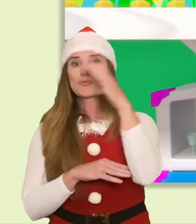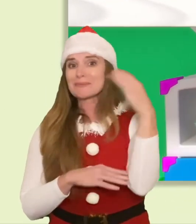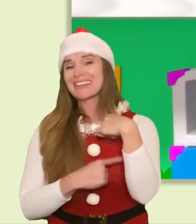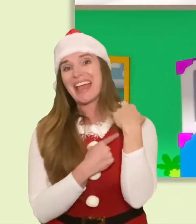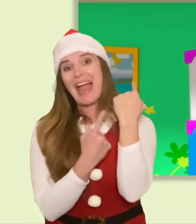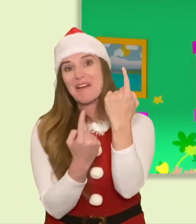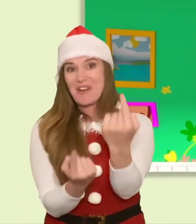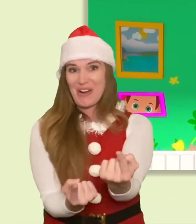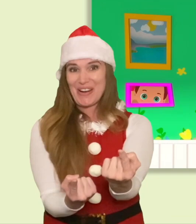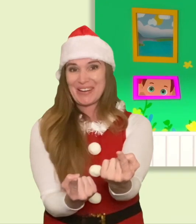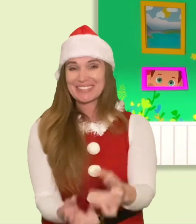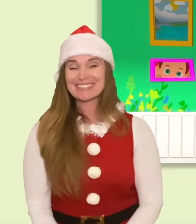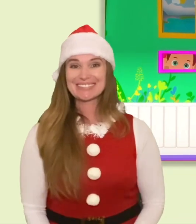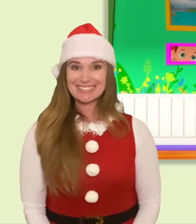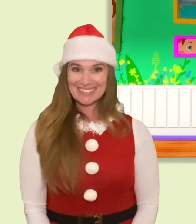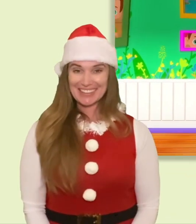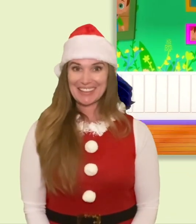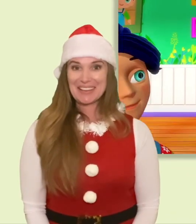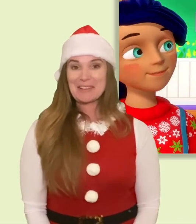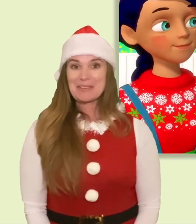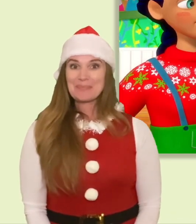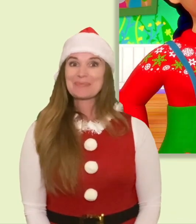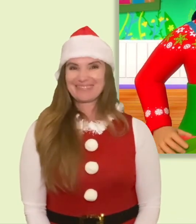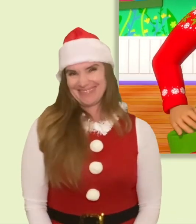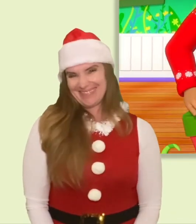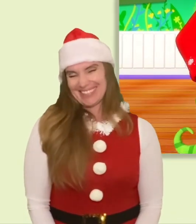going to be the best Christmas ever!